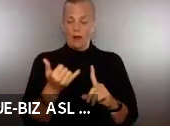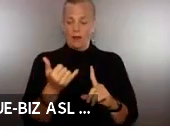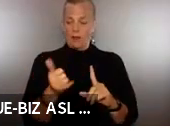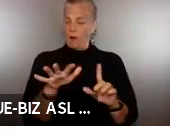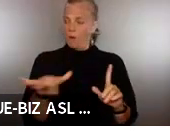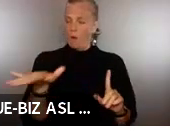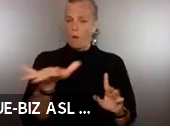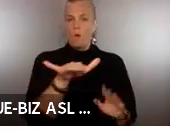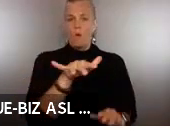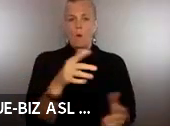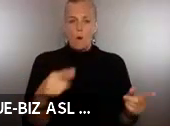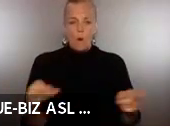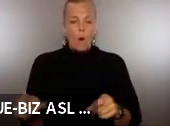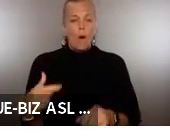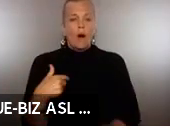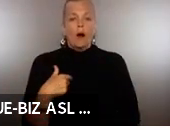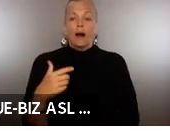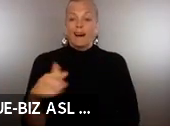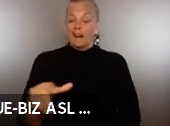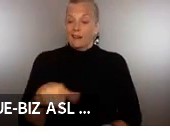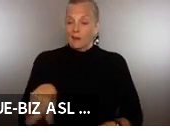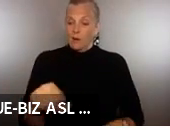I definitely want to engage the youth on this.